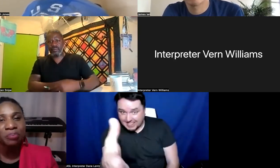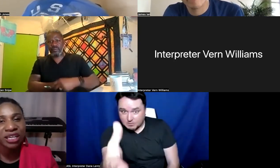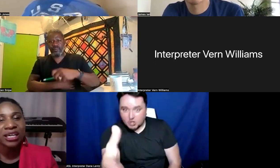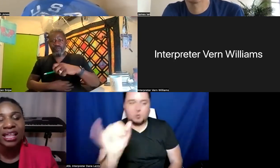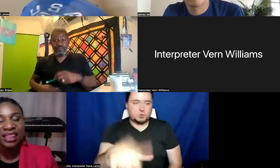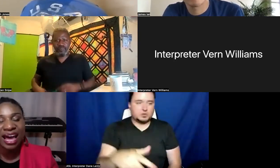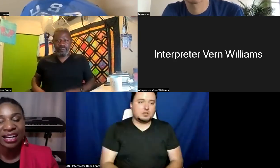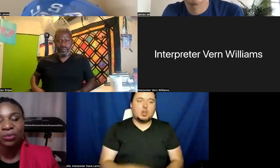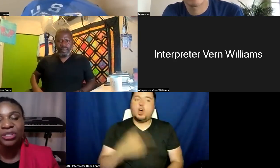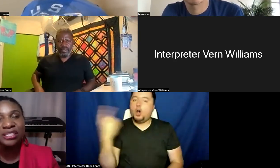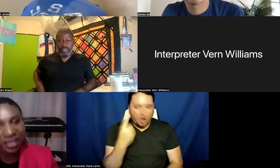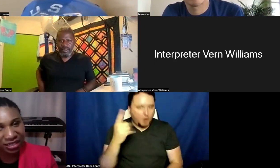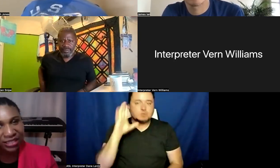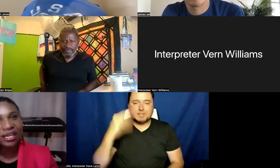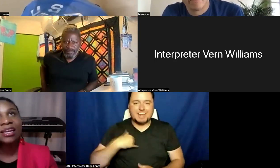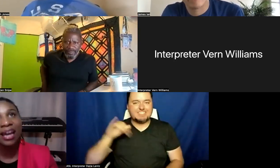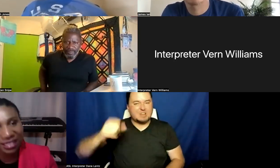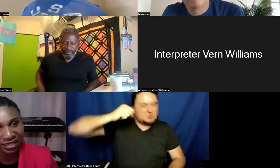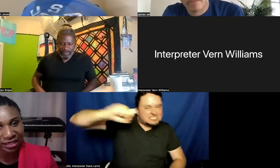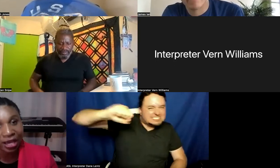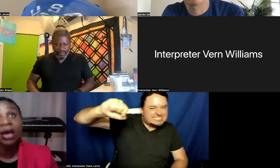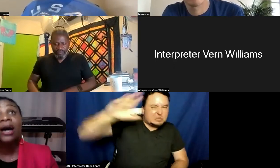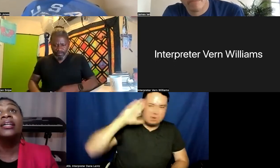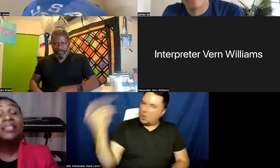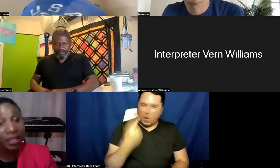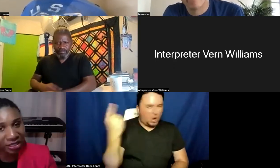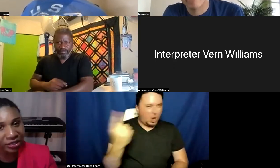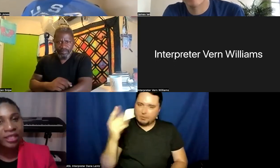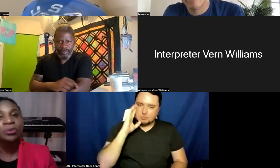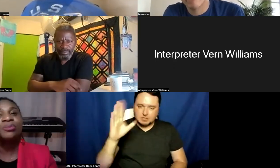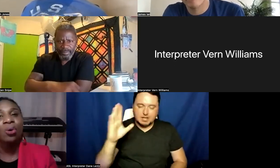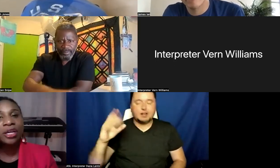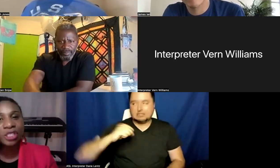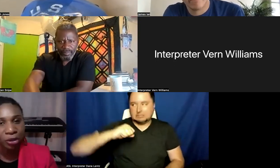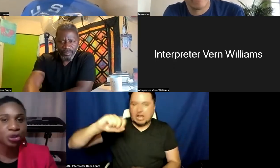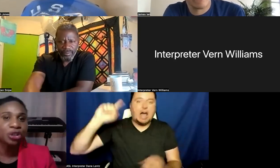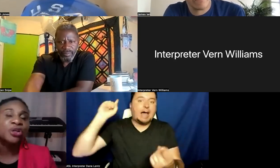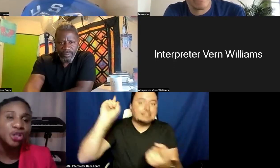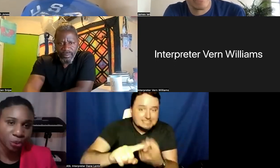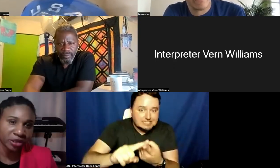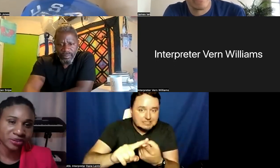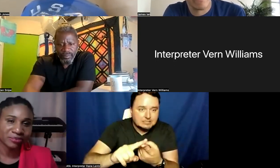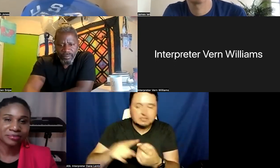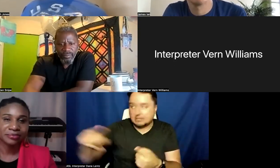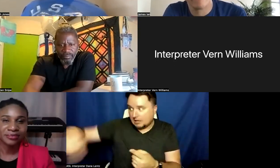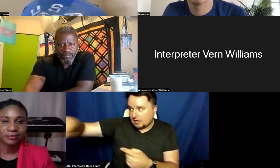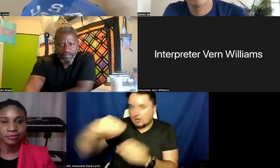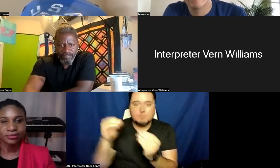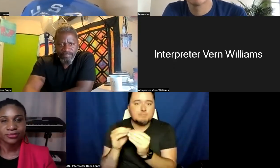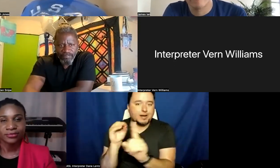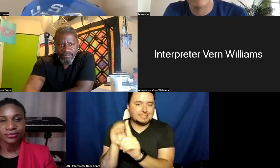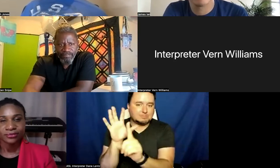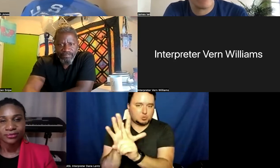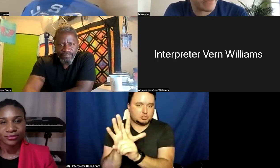always be that resistance against it until there is more exposure to it.